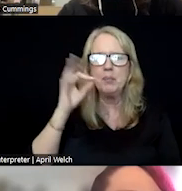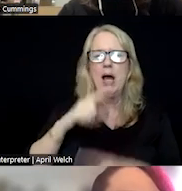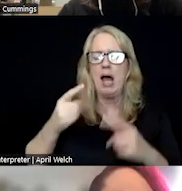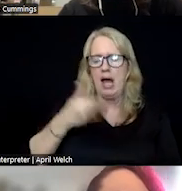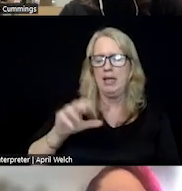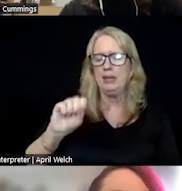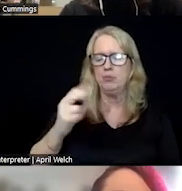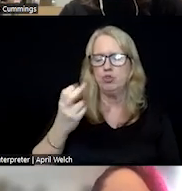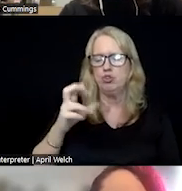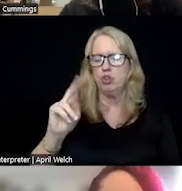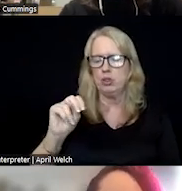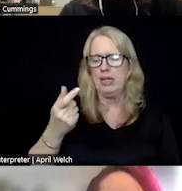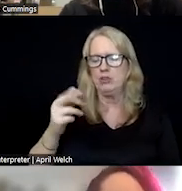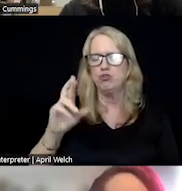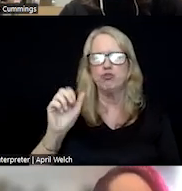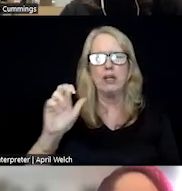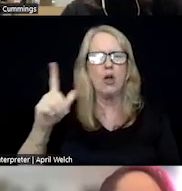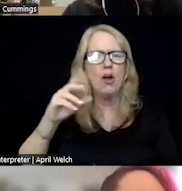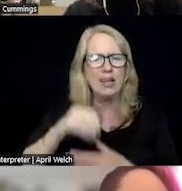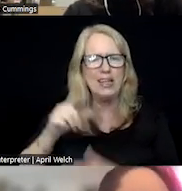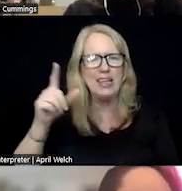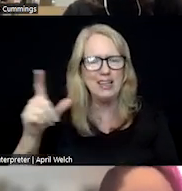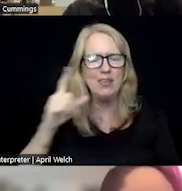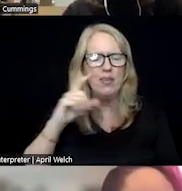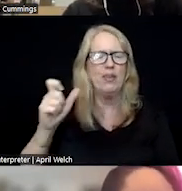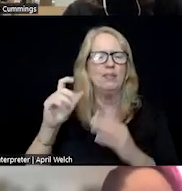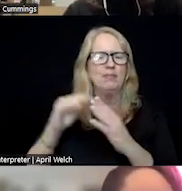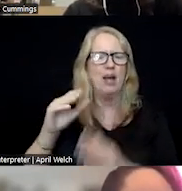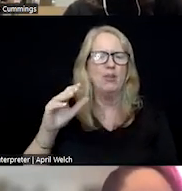Ronde in the state of Oregon. Thank you for having us here today.